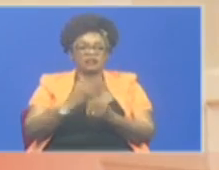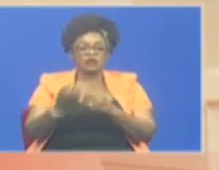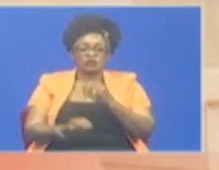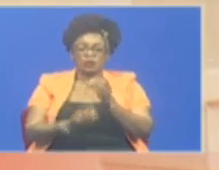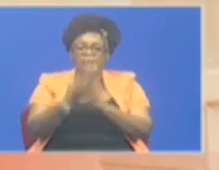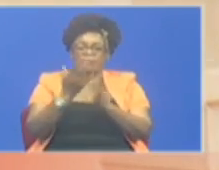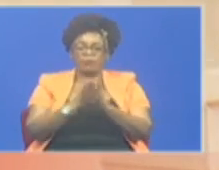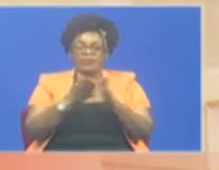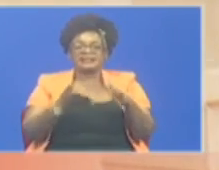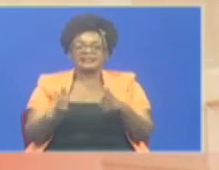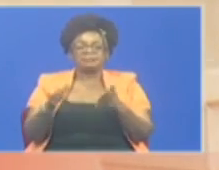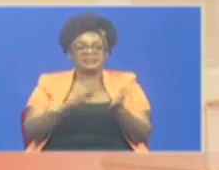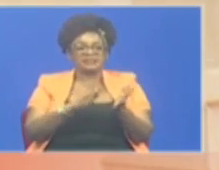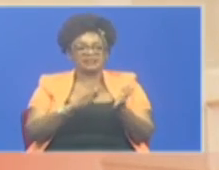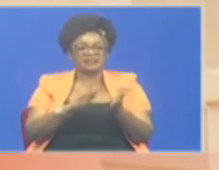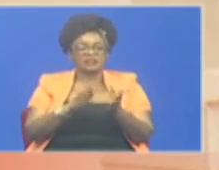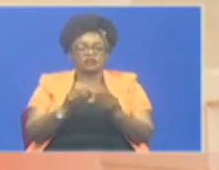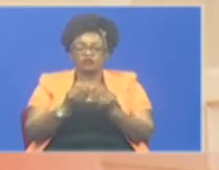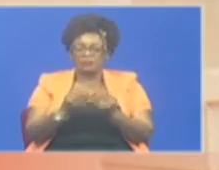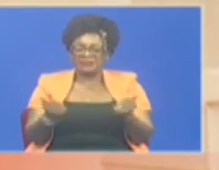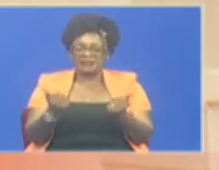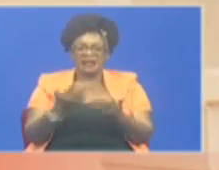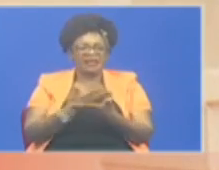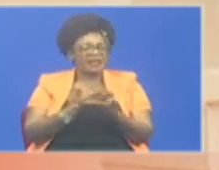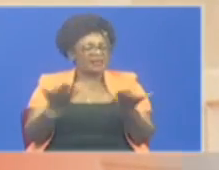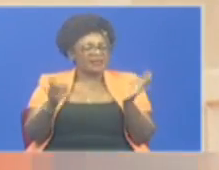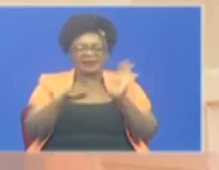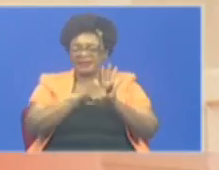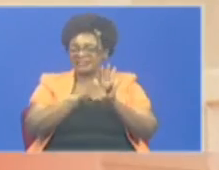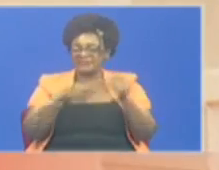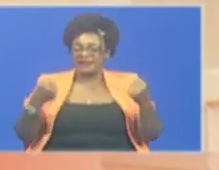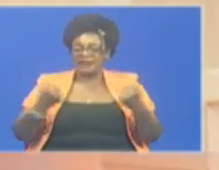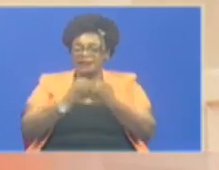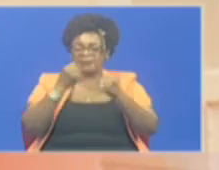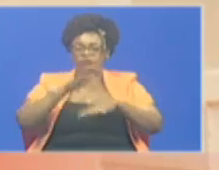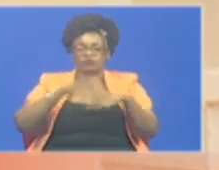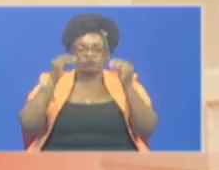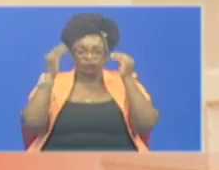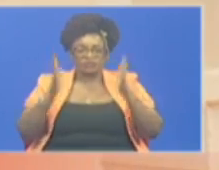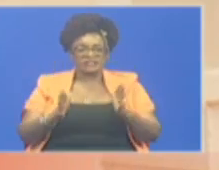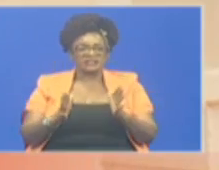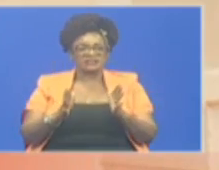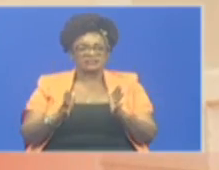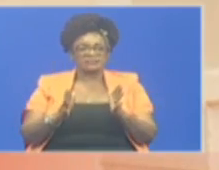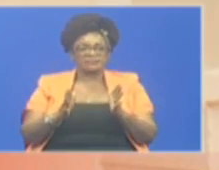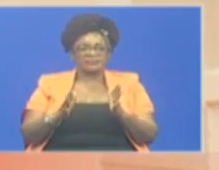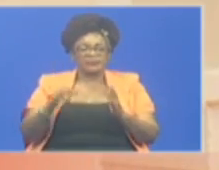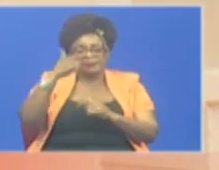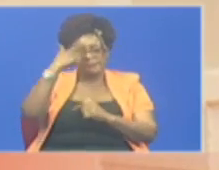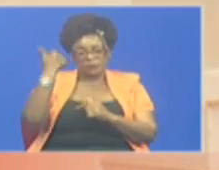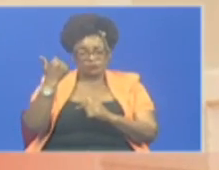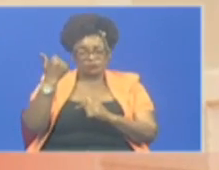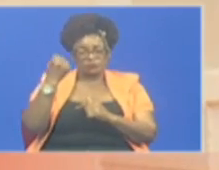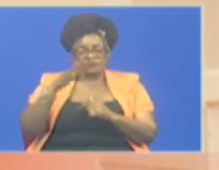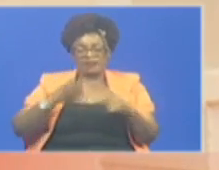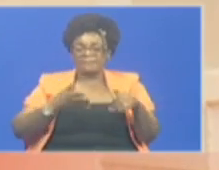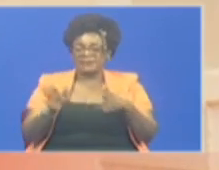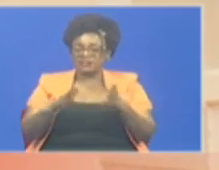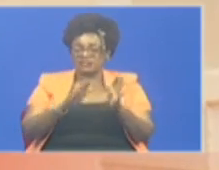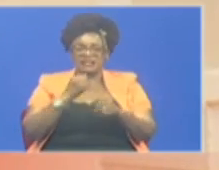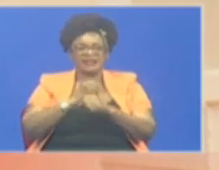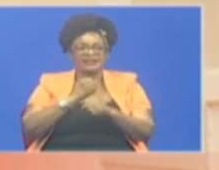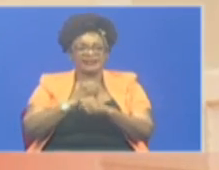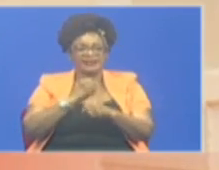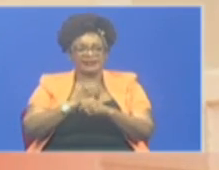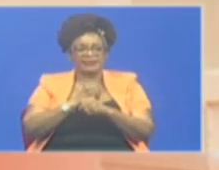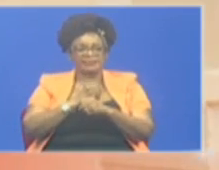steps to mitigate any negative impact on students due to the measures taken